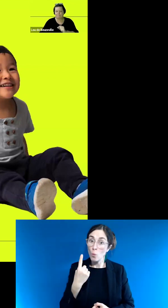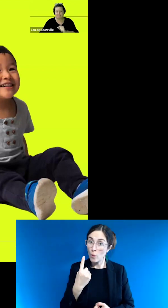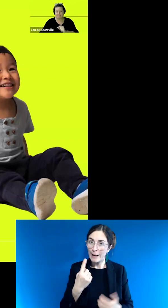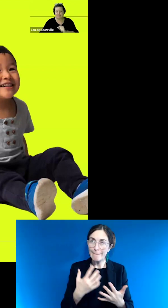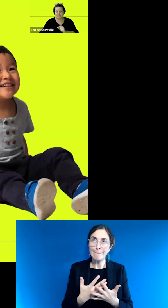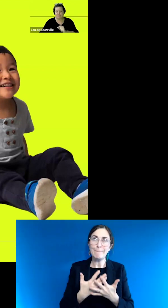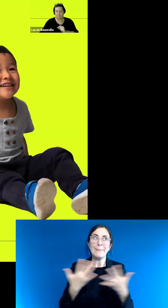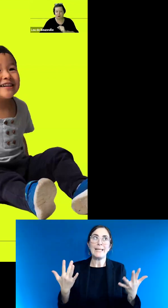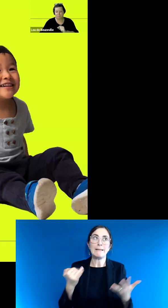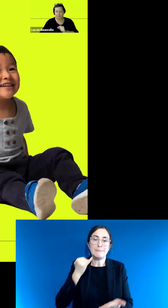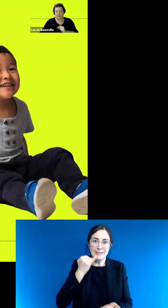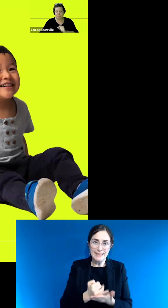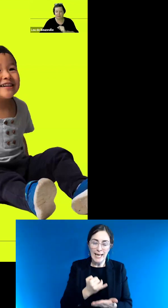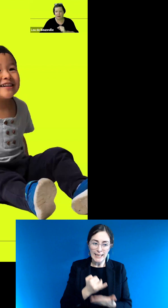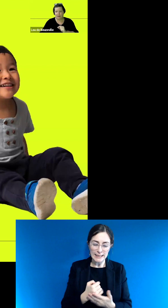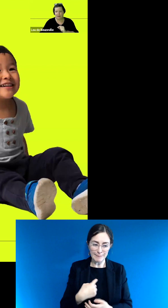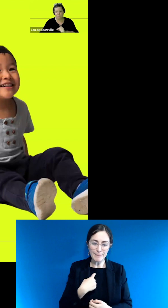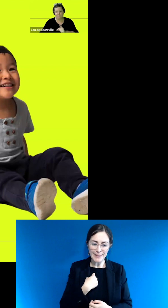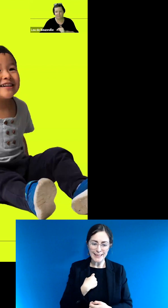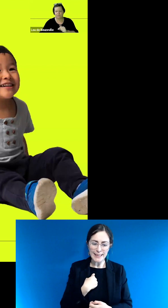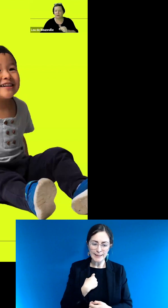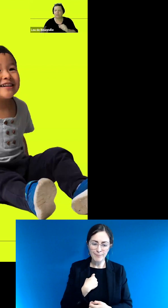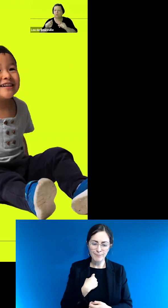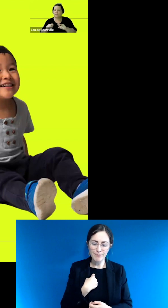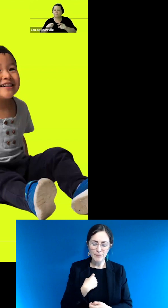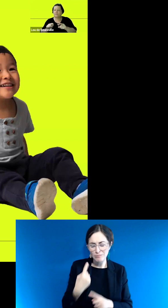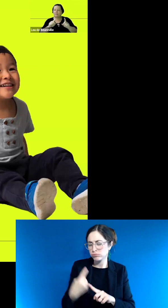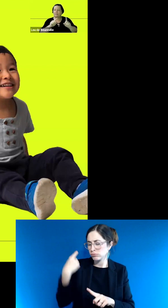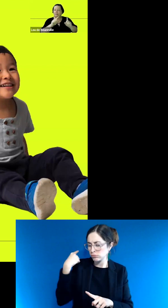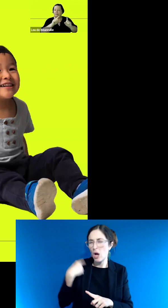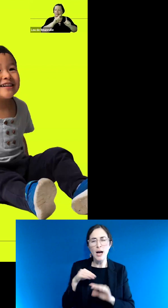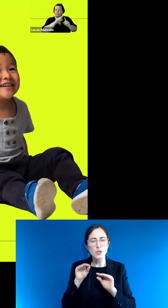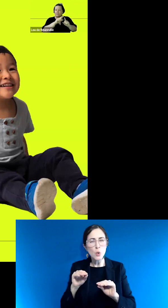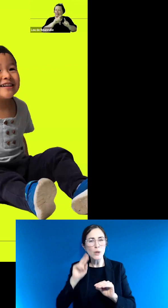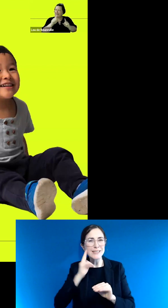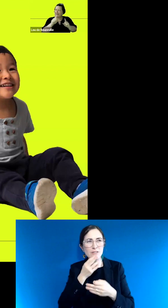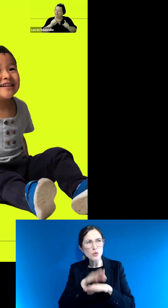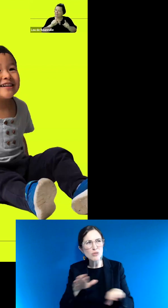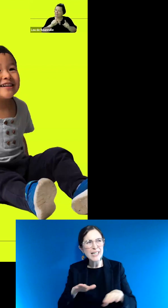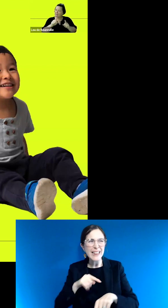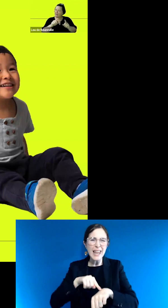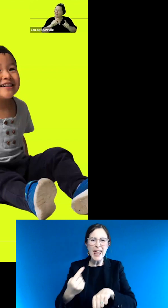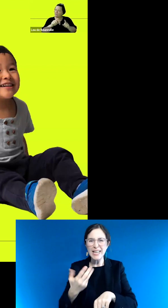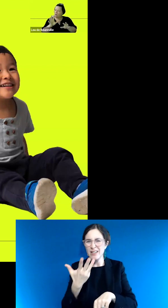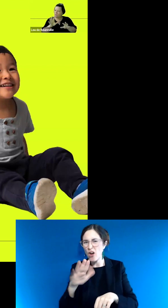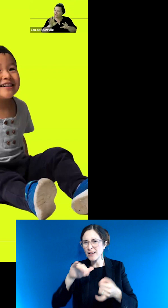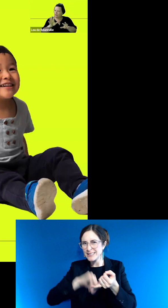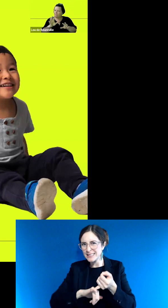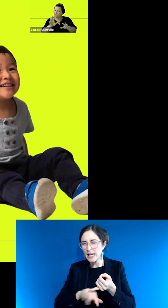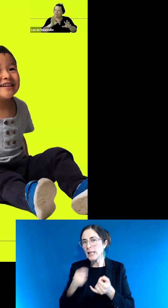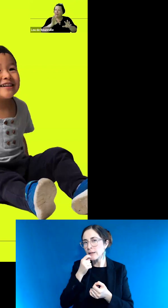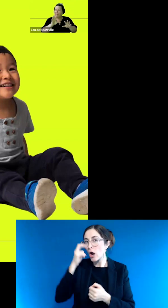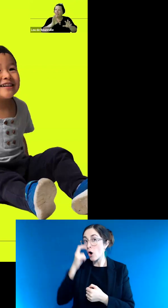made for probably when I first, so I taught deaf kids in the sort of late 90s, but they were